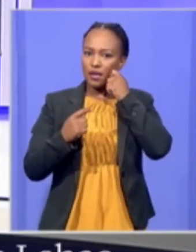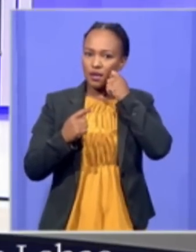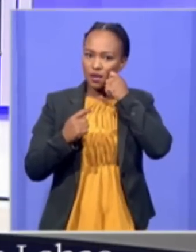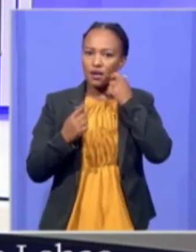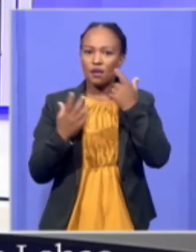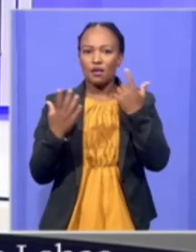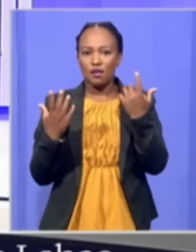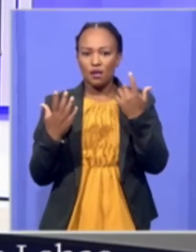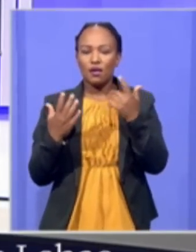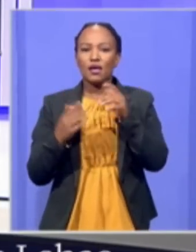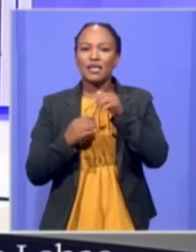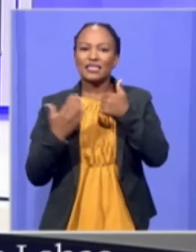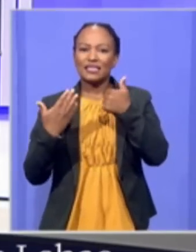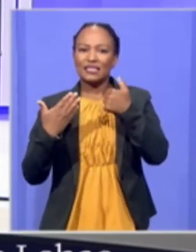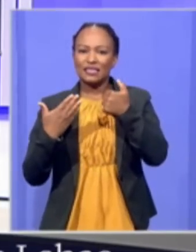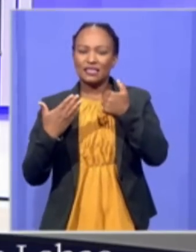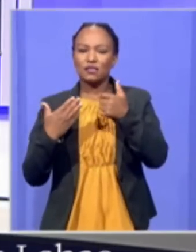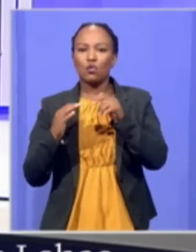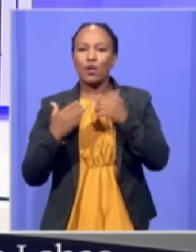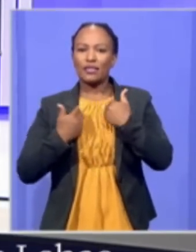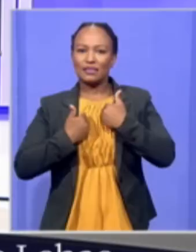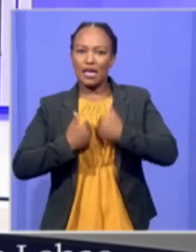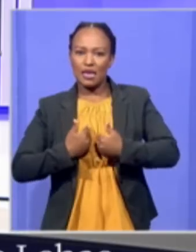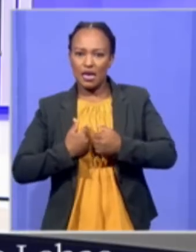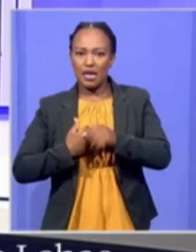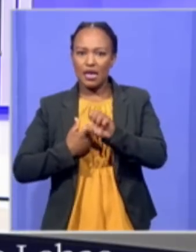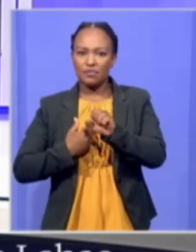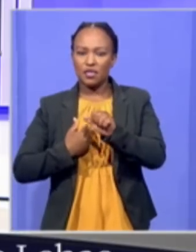iri ya boselela ka Sontaga mo SABC 2 le go